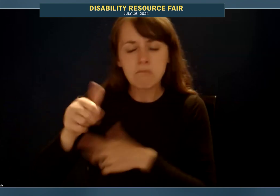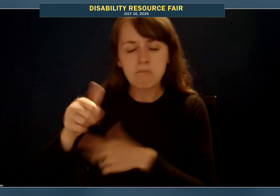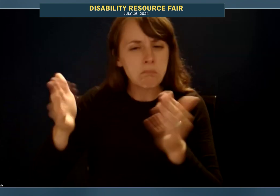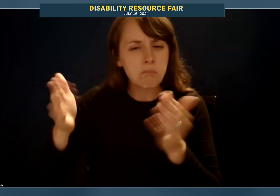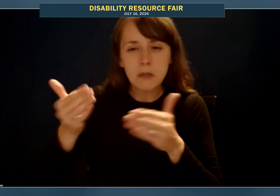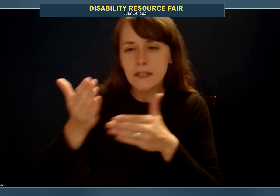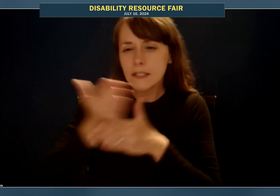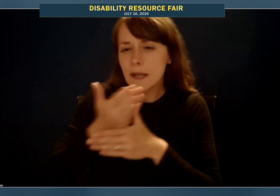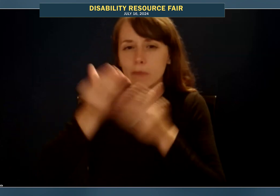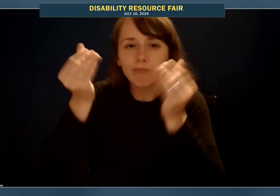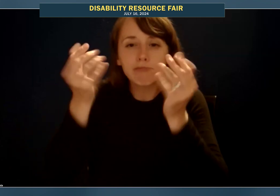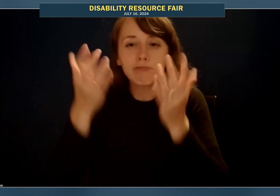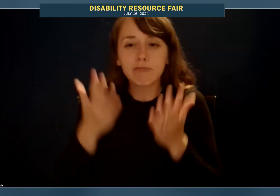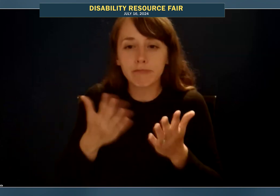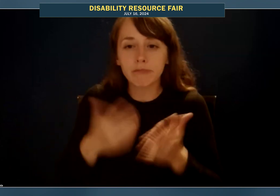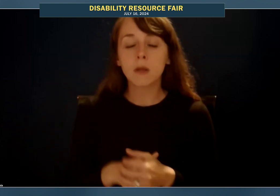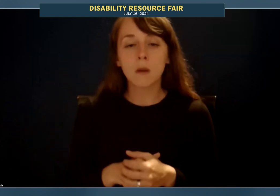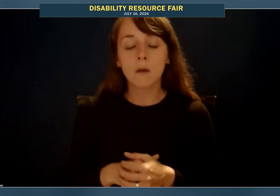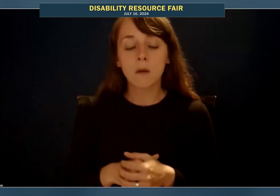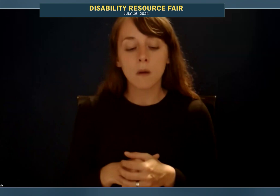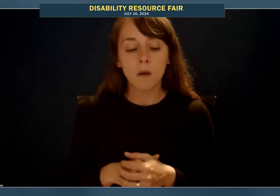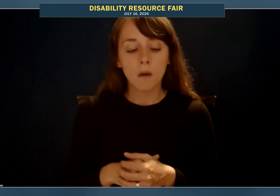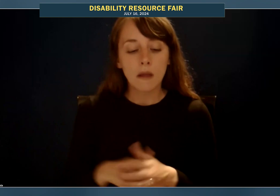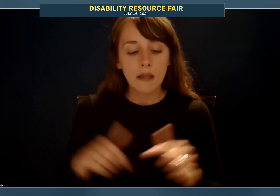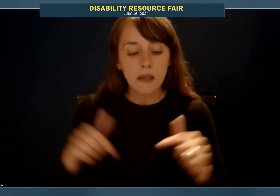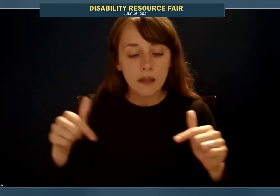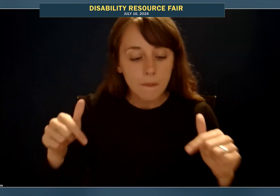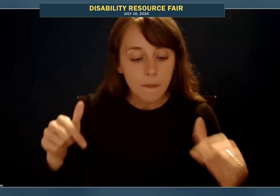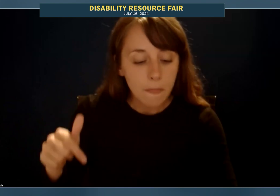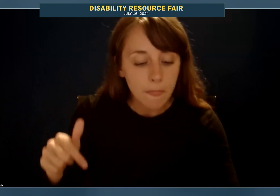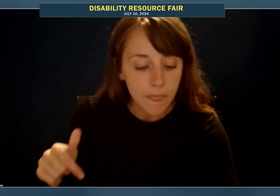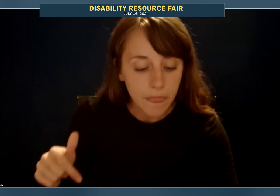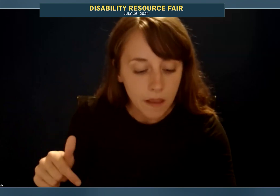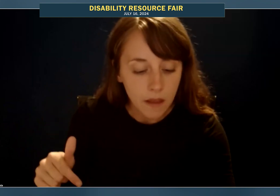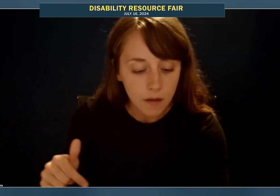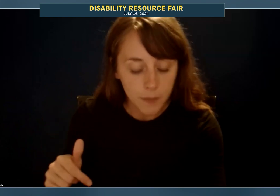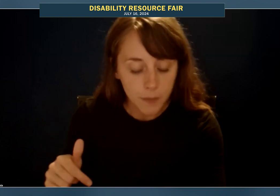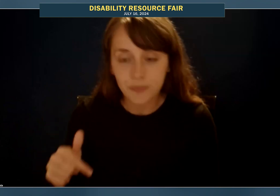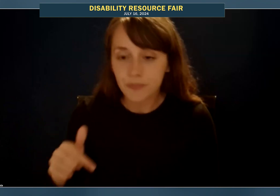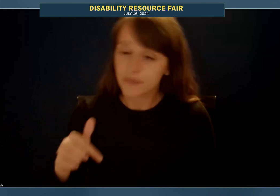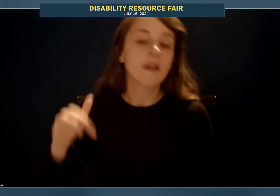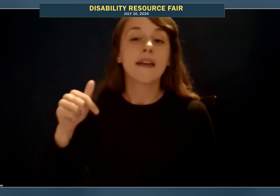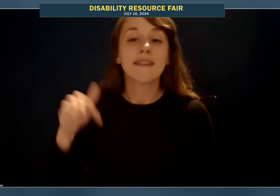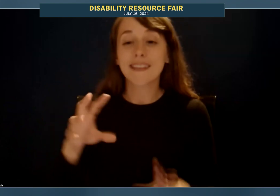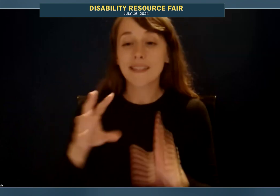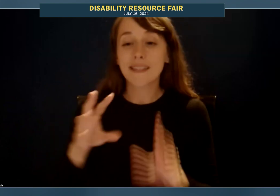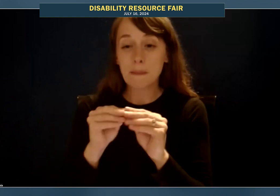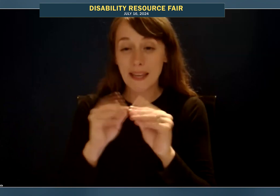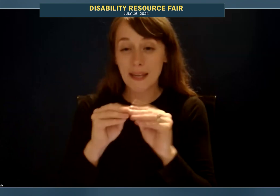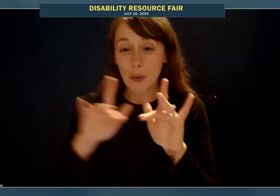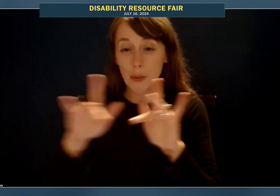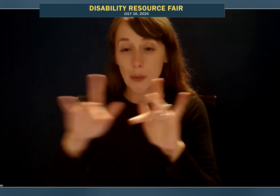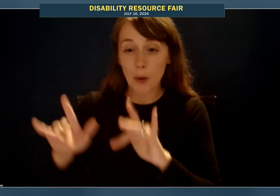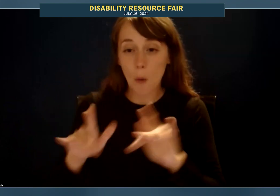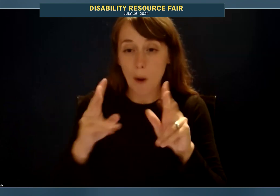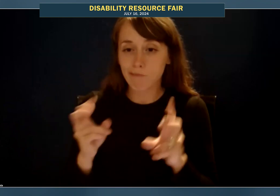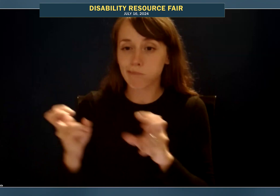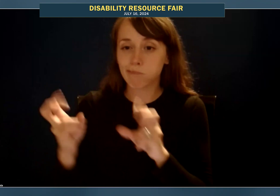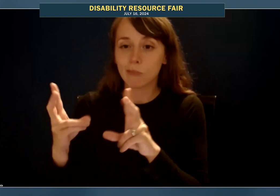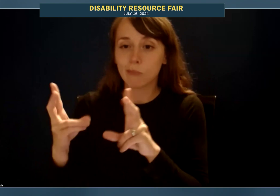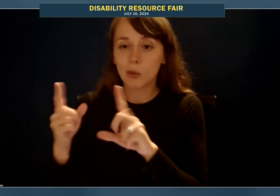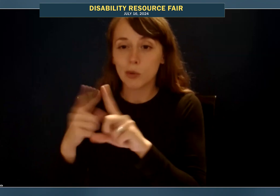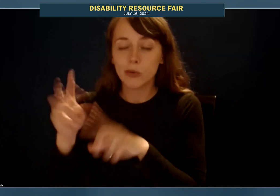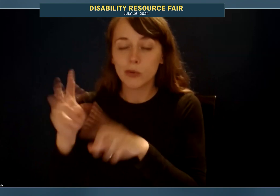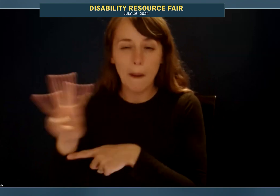that time. A recording of this meeting will be found on the city's webpage for